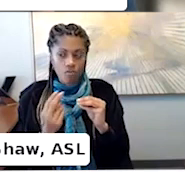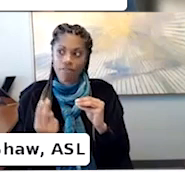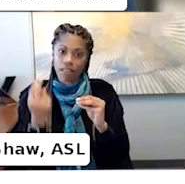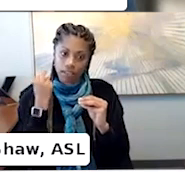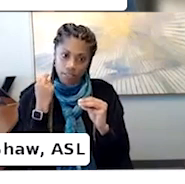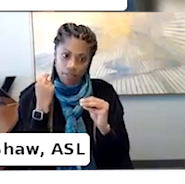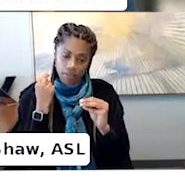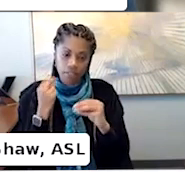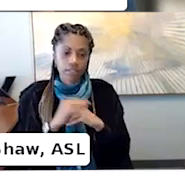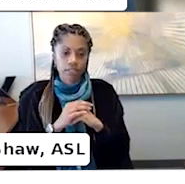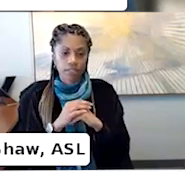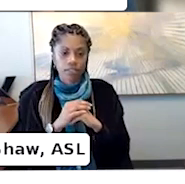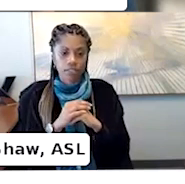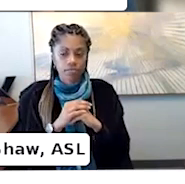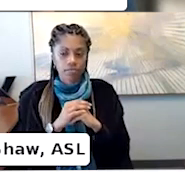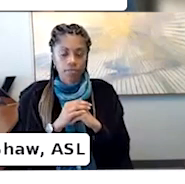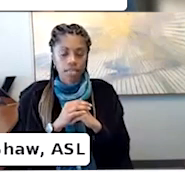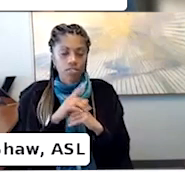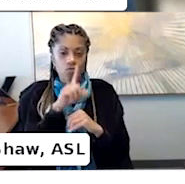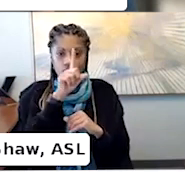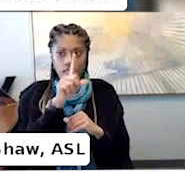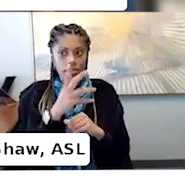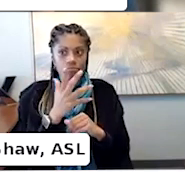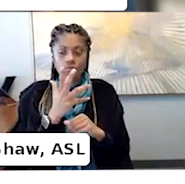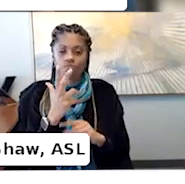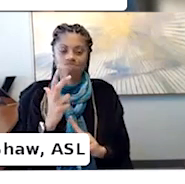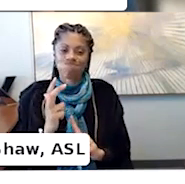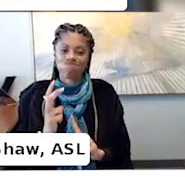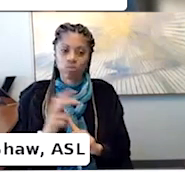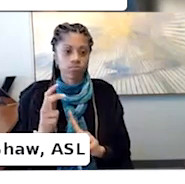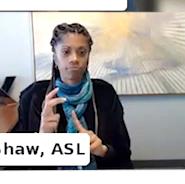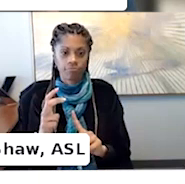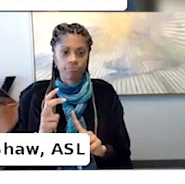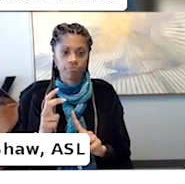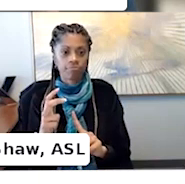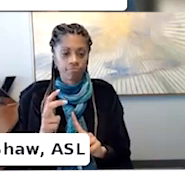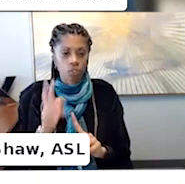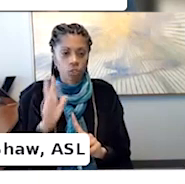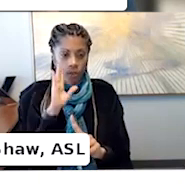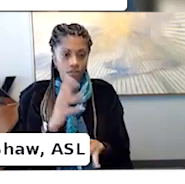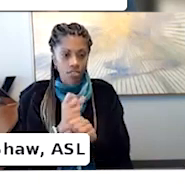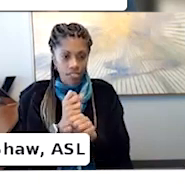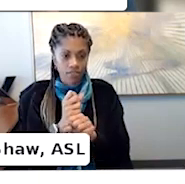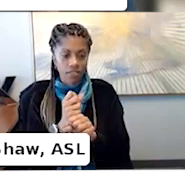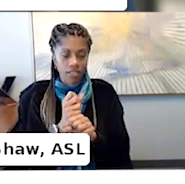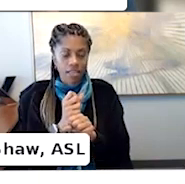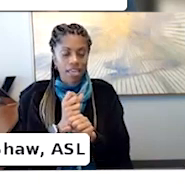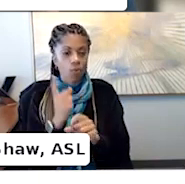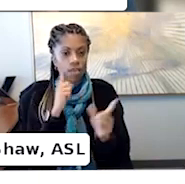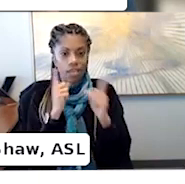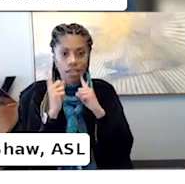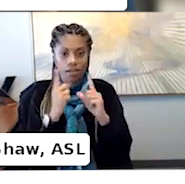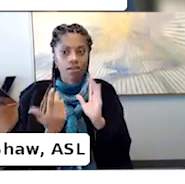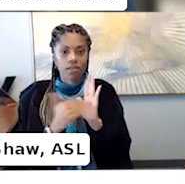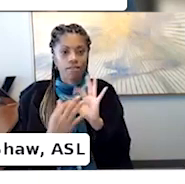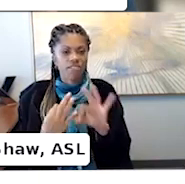so incredible, and that you could never imagine yourselves. And what we hear time and time again from our